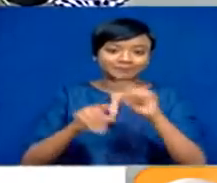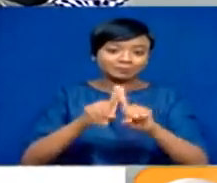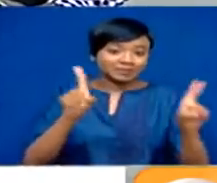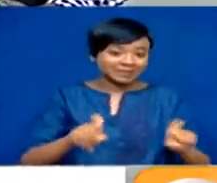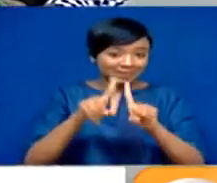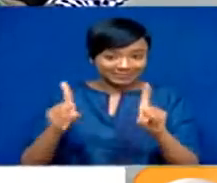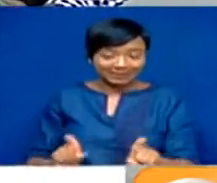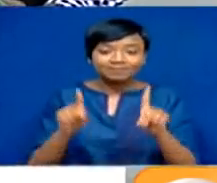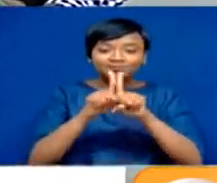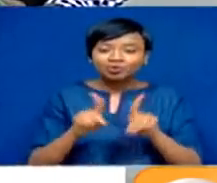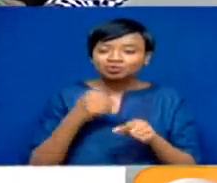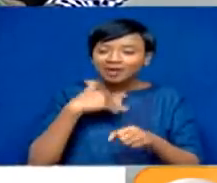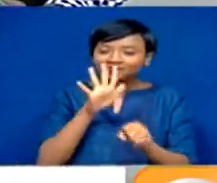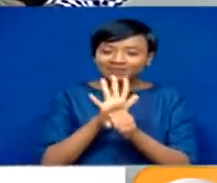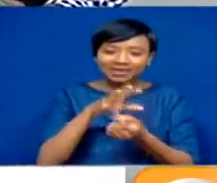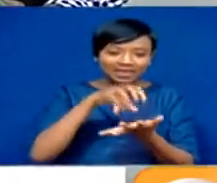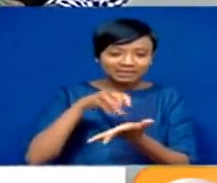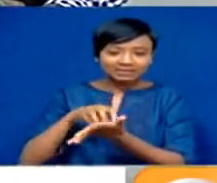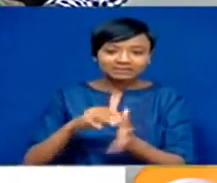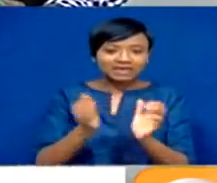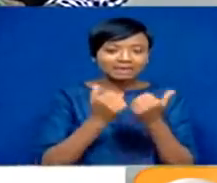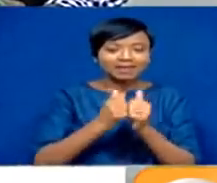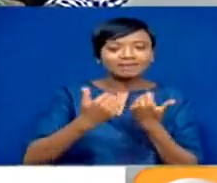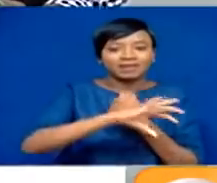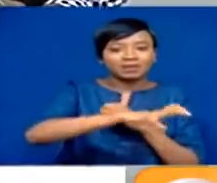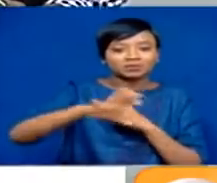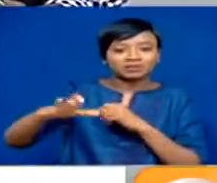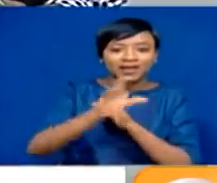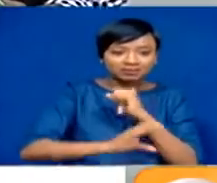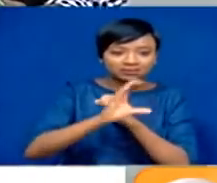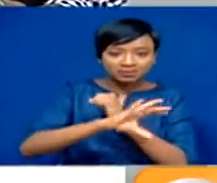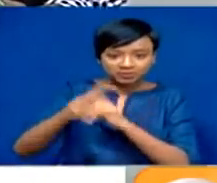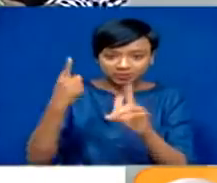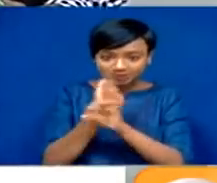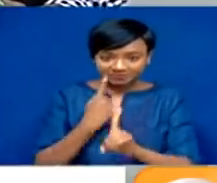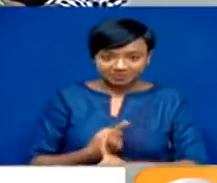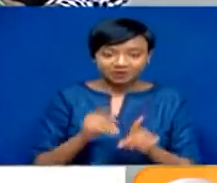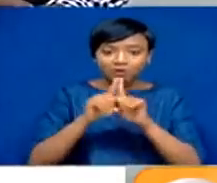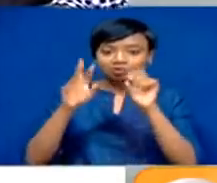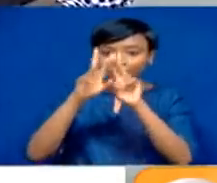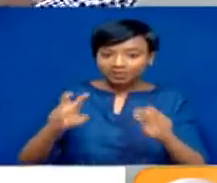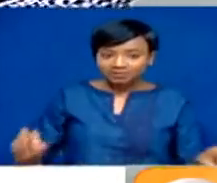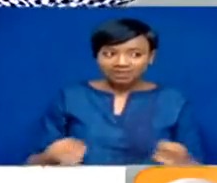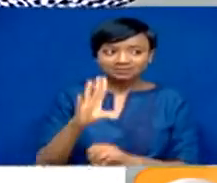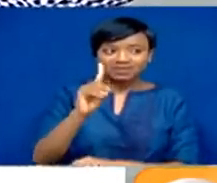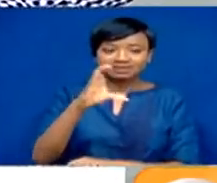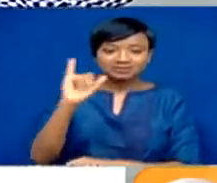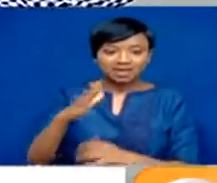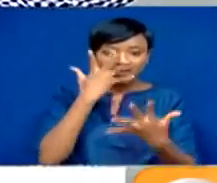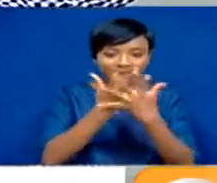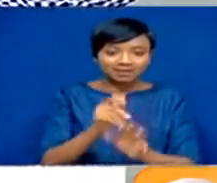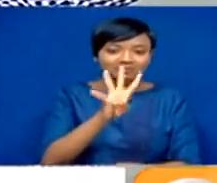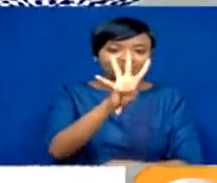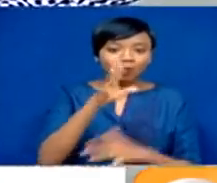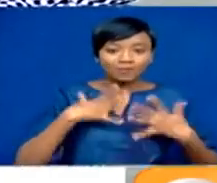after week-long cases of exam cheating in different parts of the country, a probe by DCI detectives arrested four masterminds behind